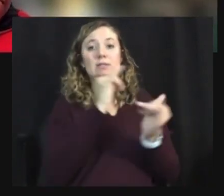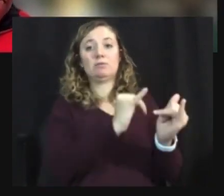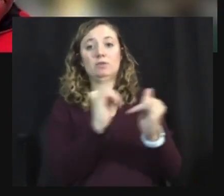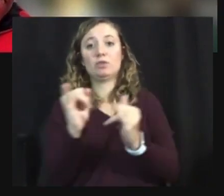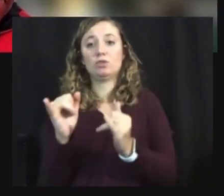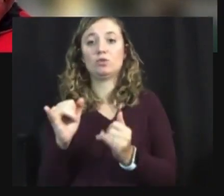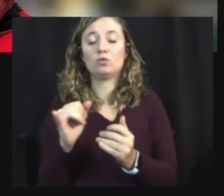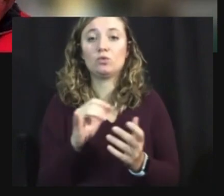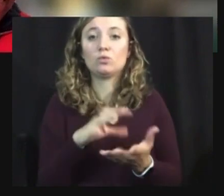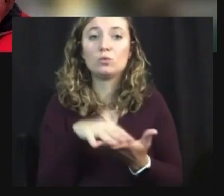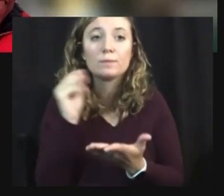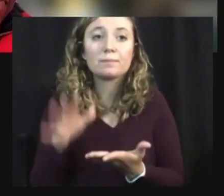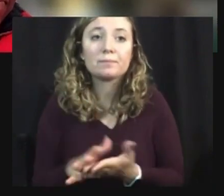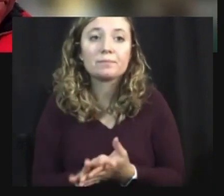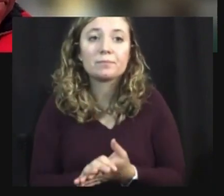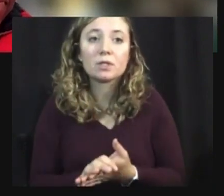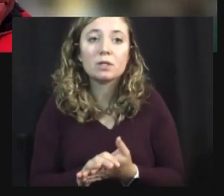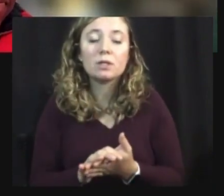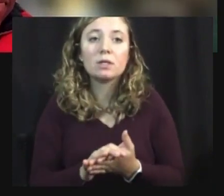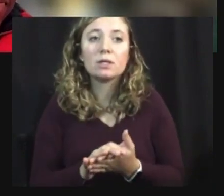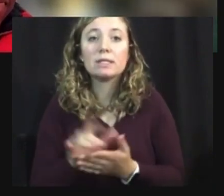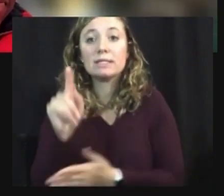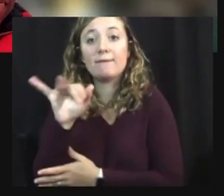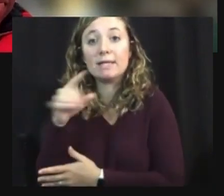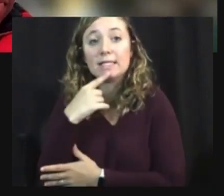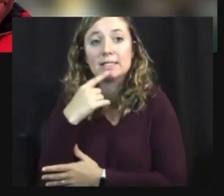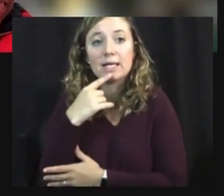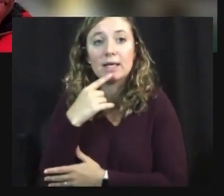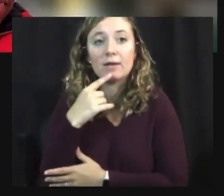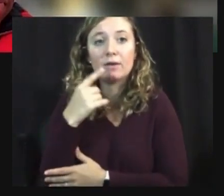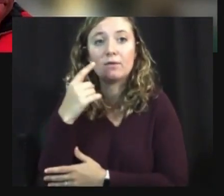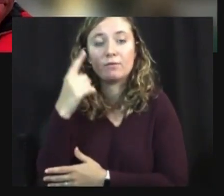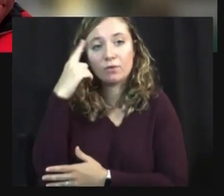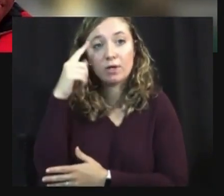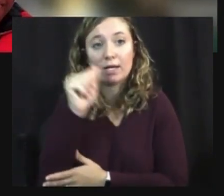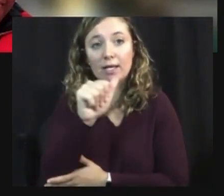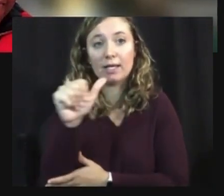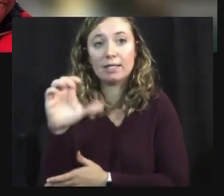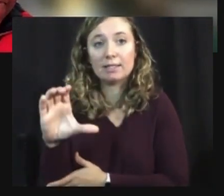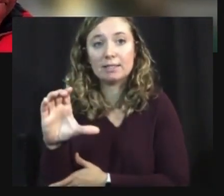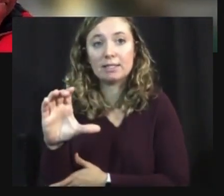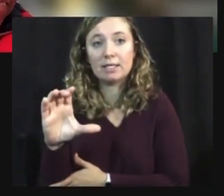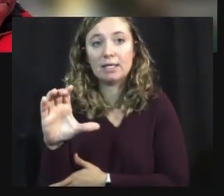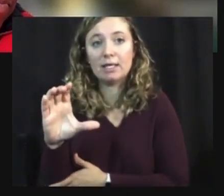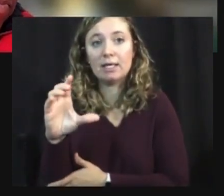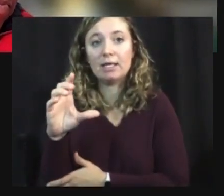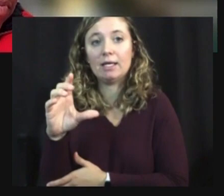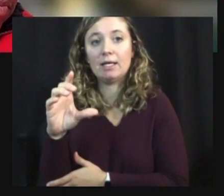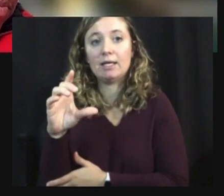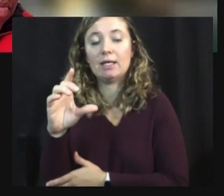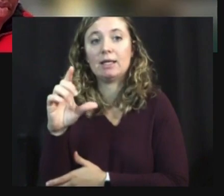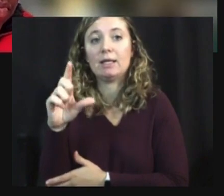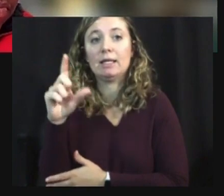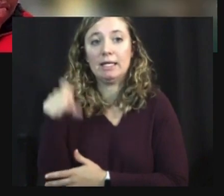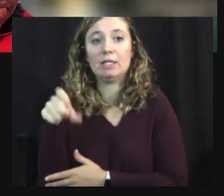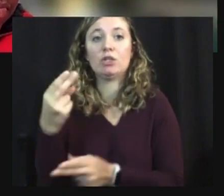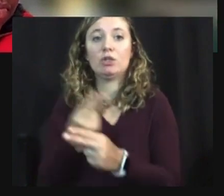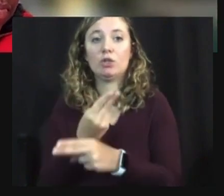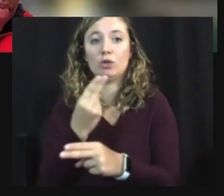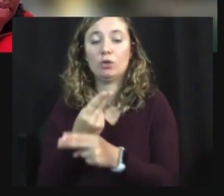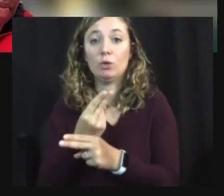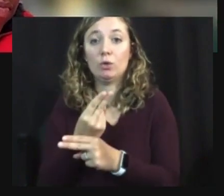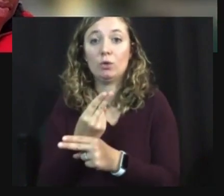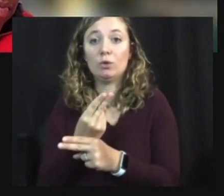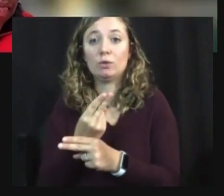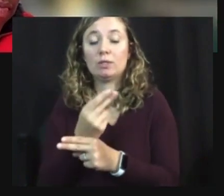Tiffany said to get kids more comfortable with AAC, they need to use AAC around them more like speech